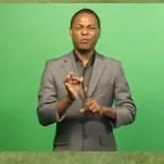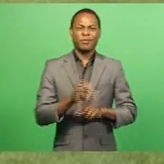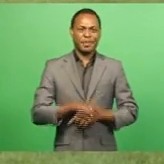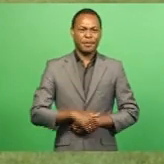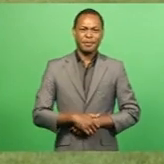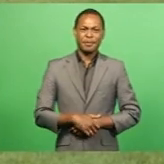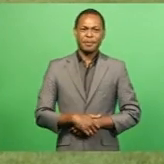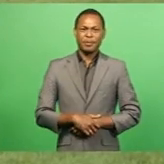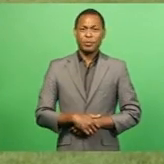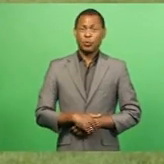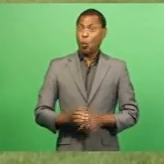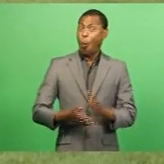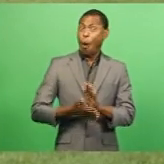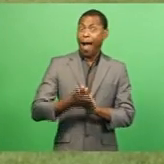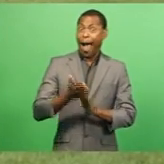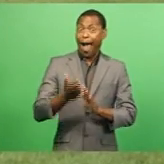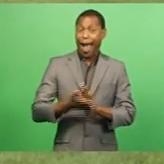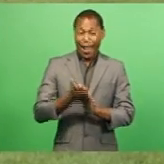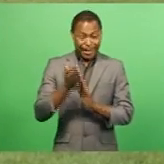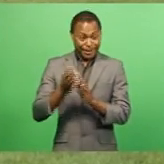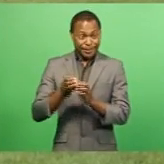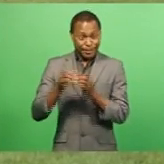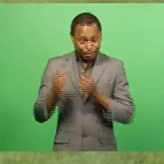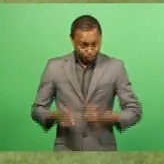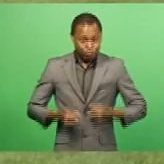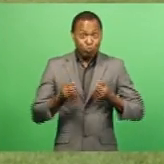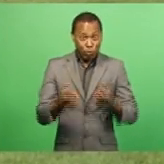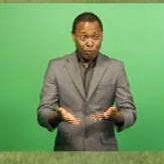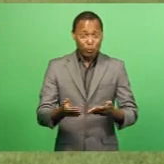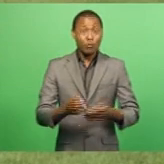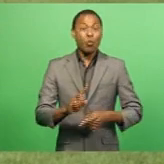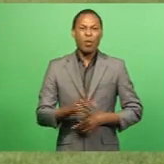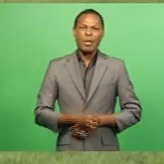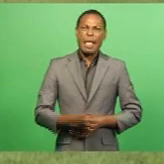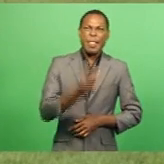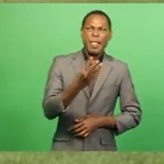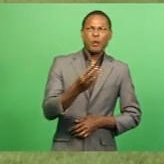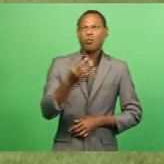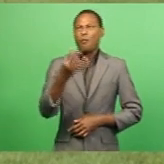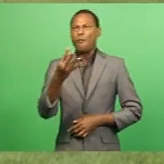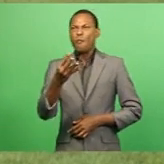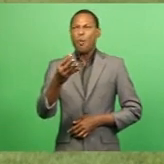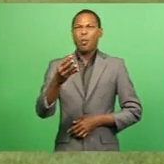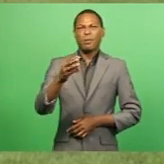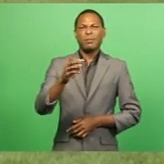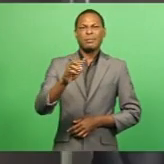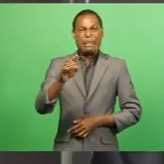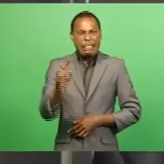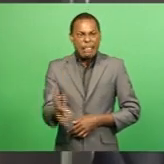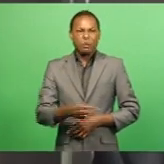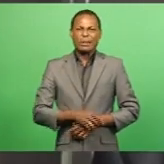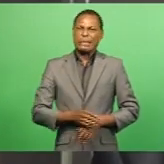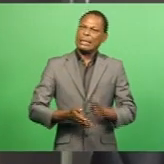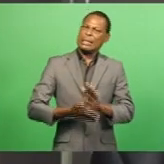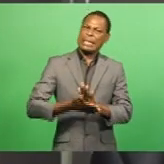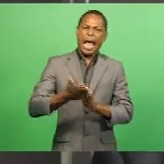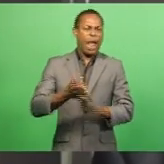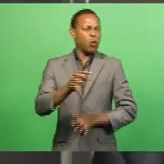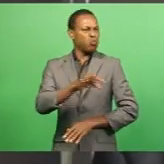productive dairy unit that provides about 3,000 to 4,000 liters of high quality